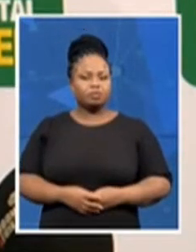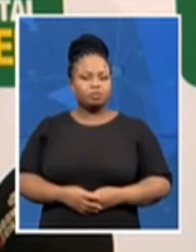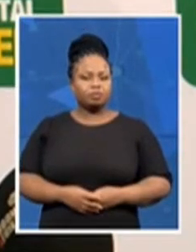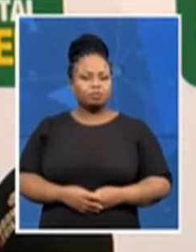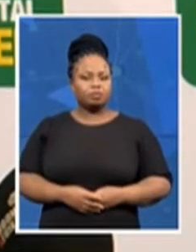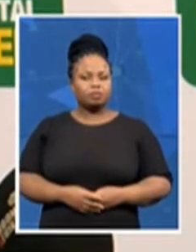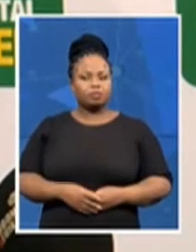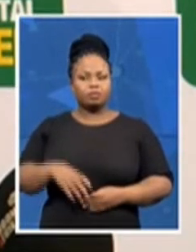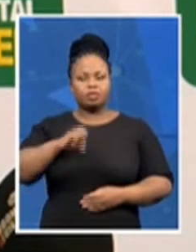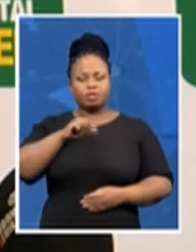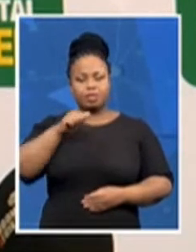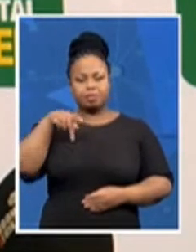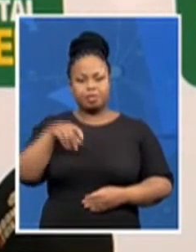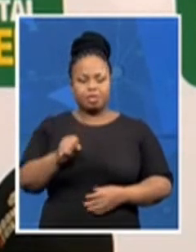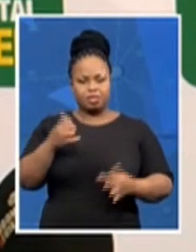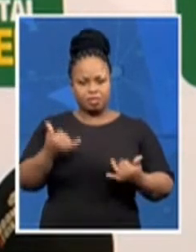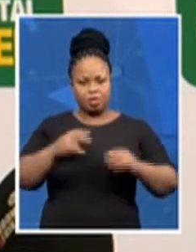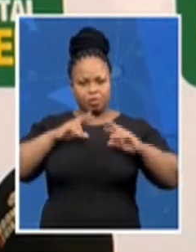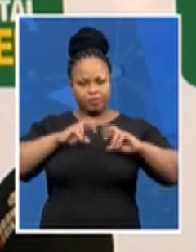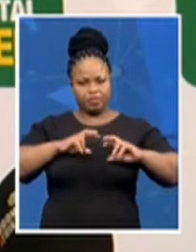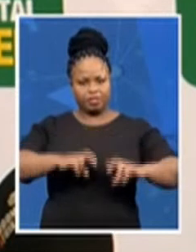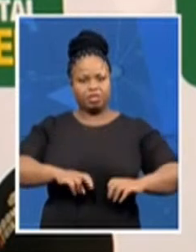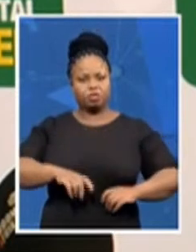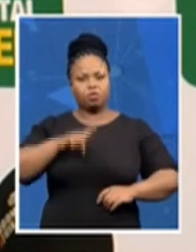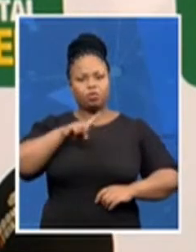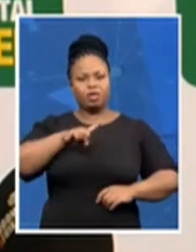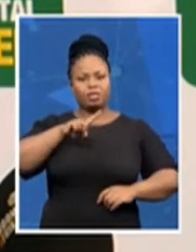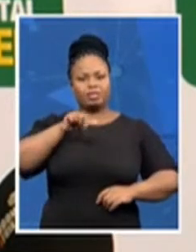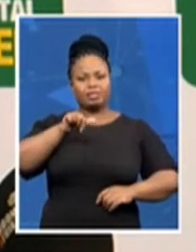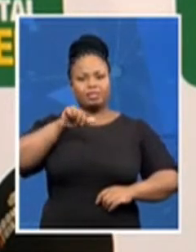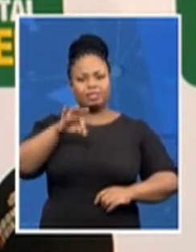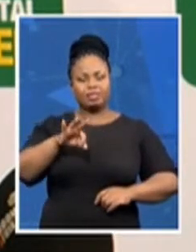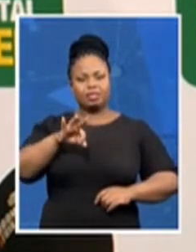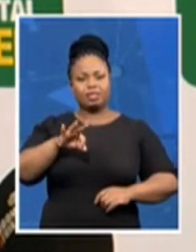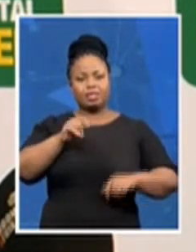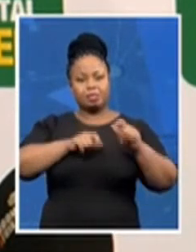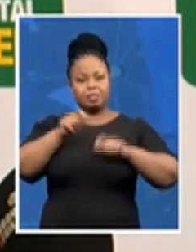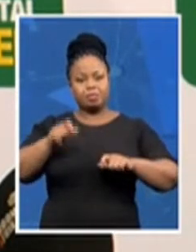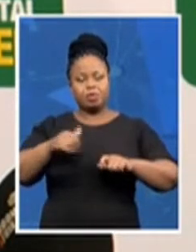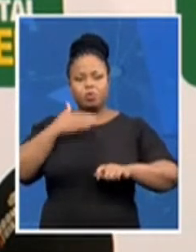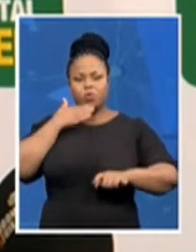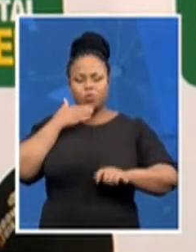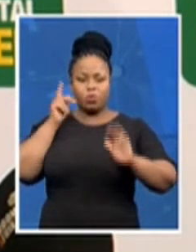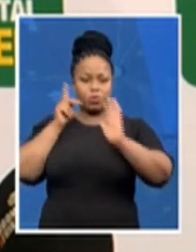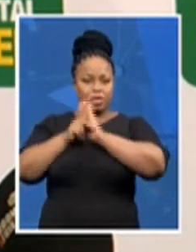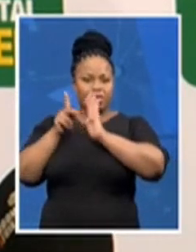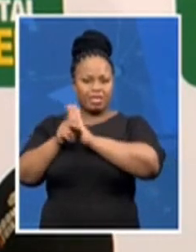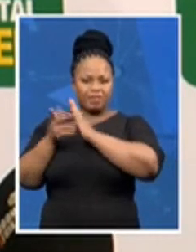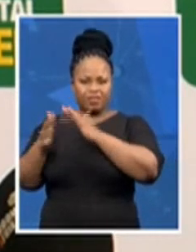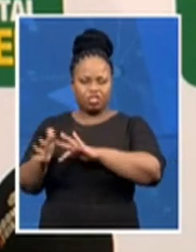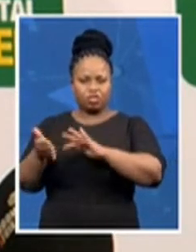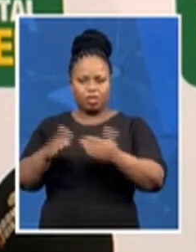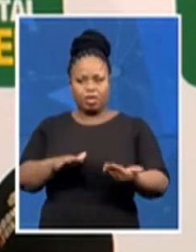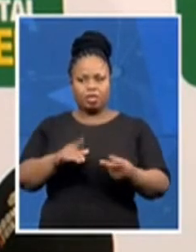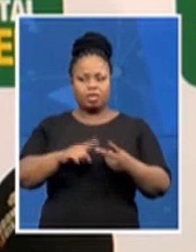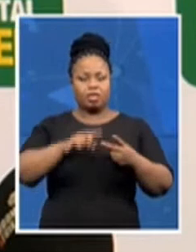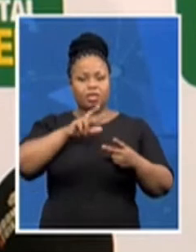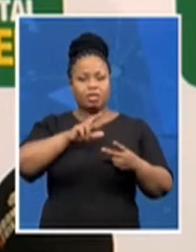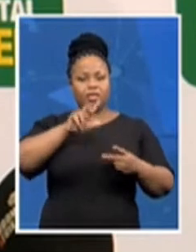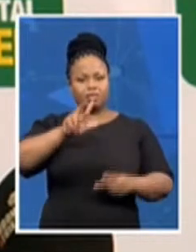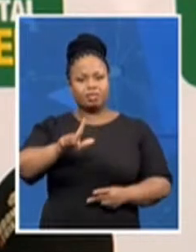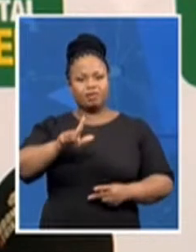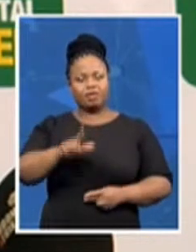investigating 163 cases for murder, and 87 inquest dockets have been